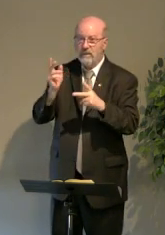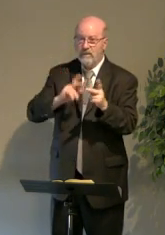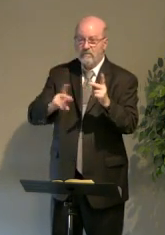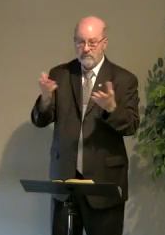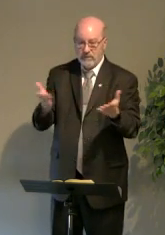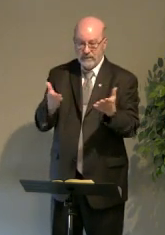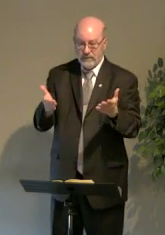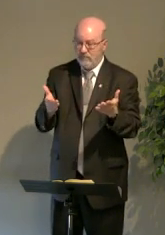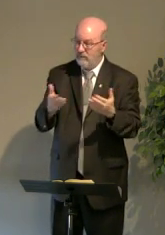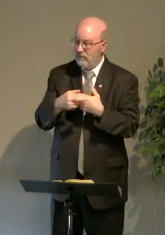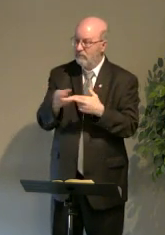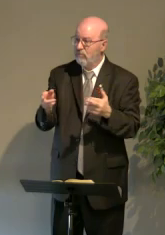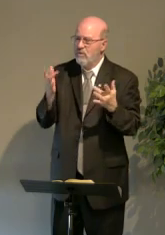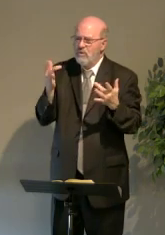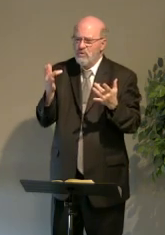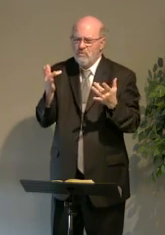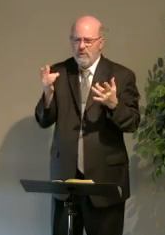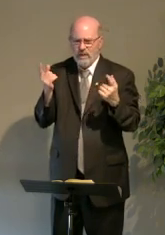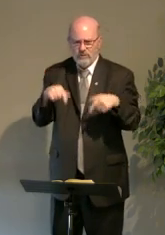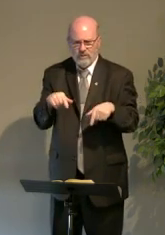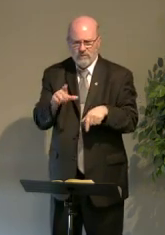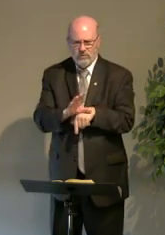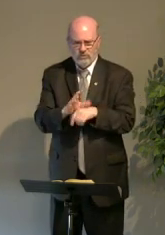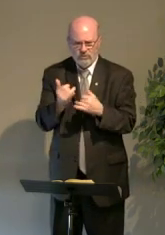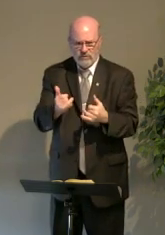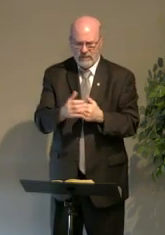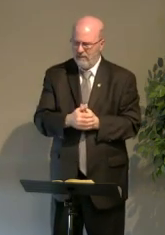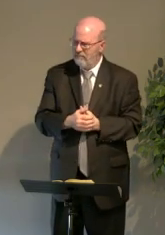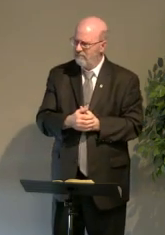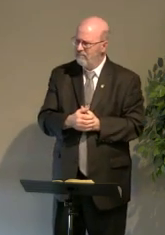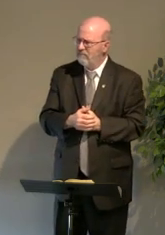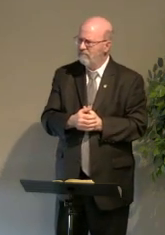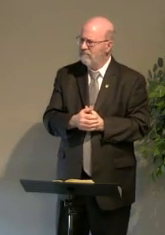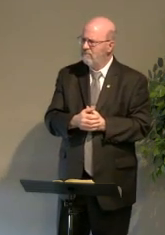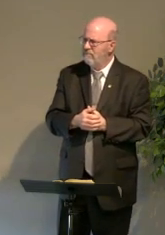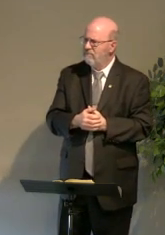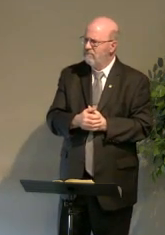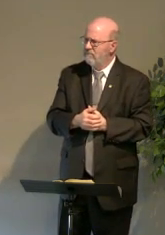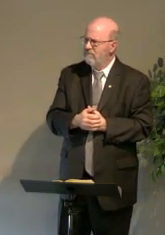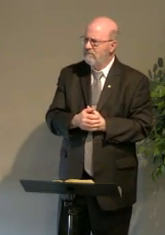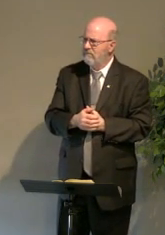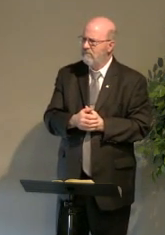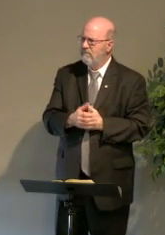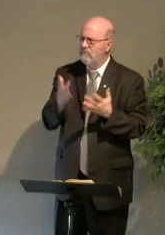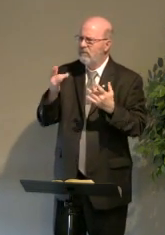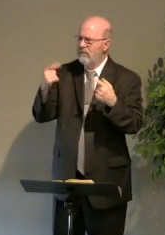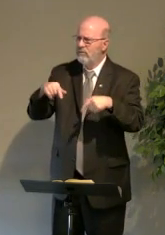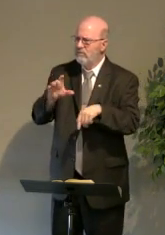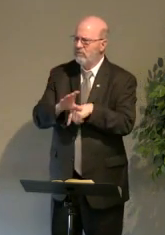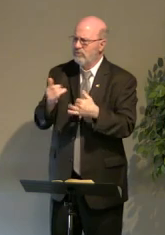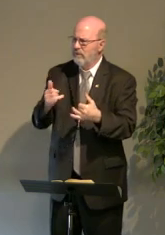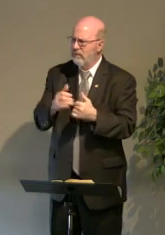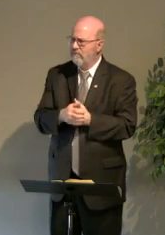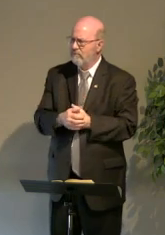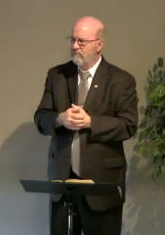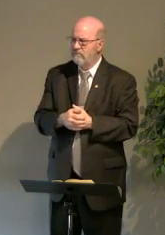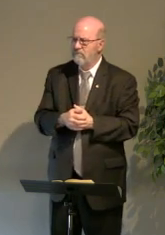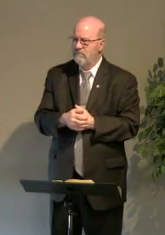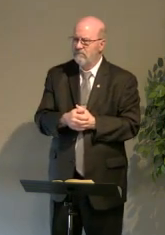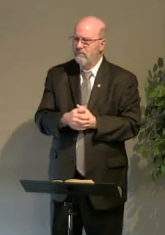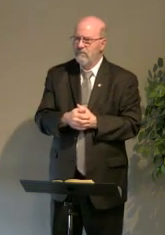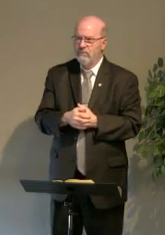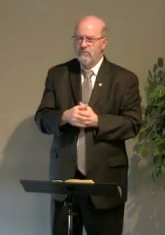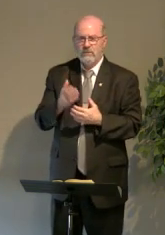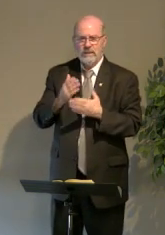people in this auditorium, why did you come to church today? Think about it. Why'd you come to church today? I think inevitably we'll